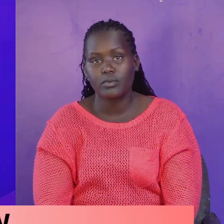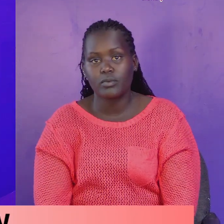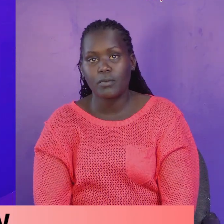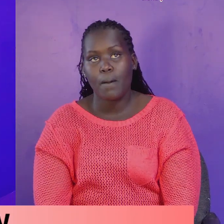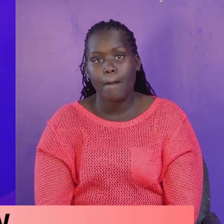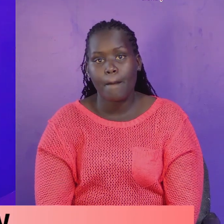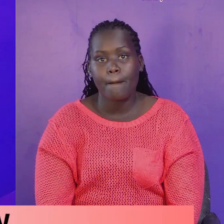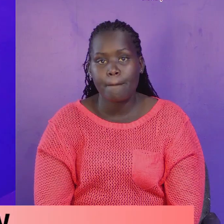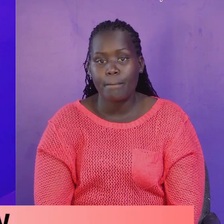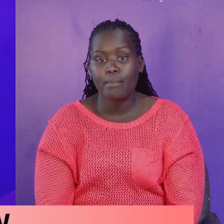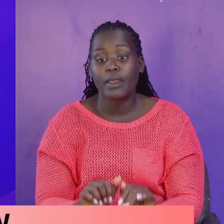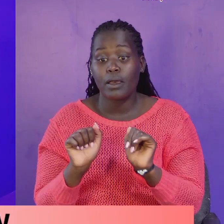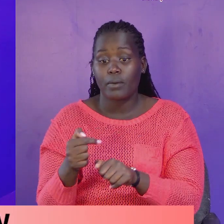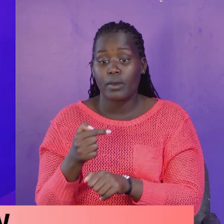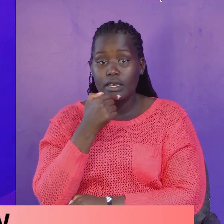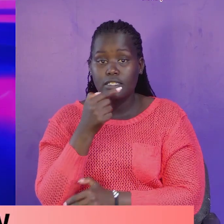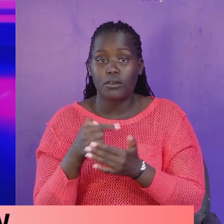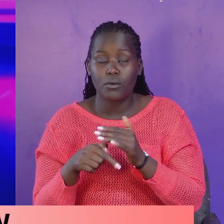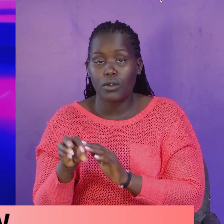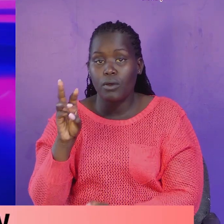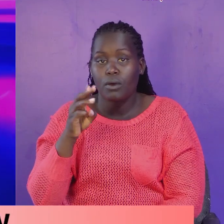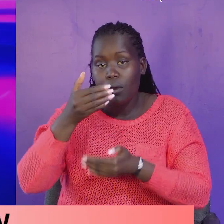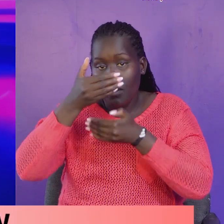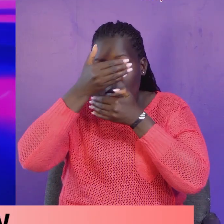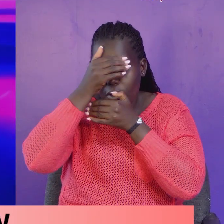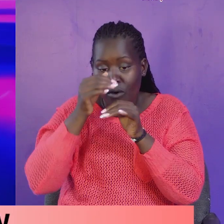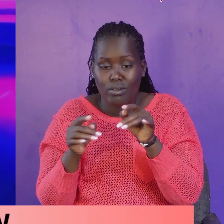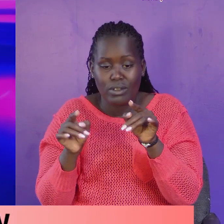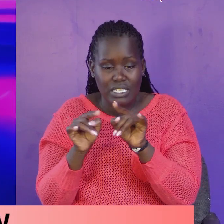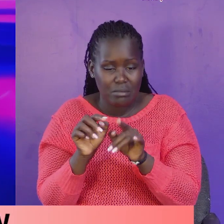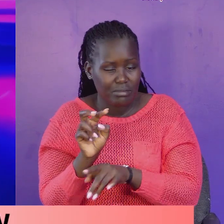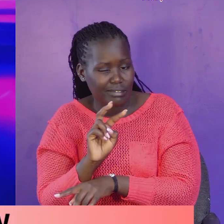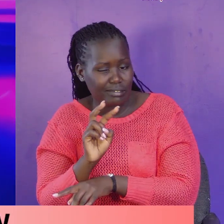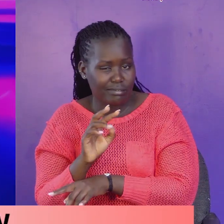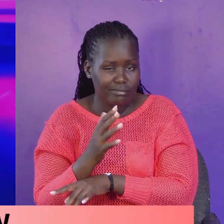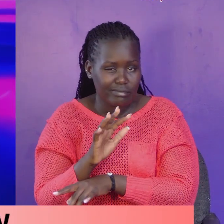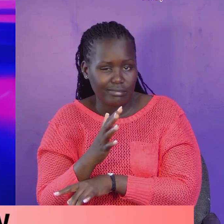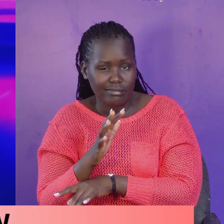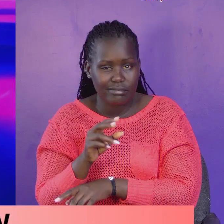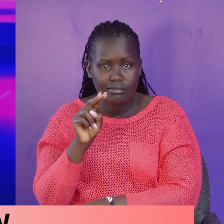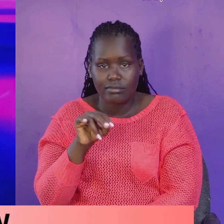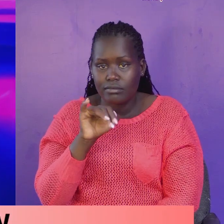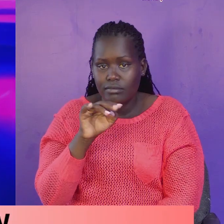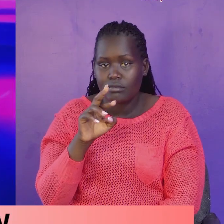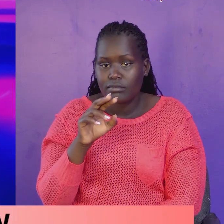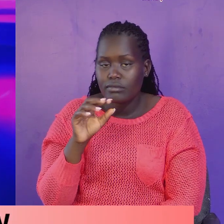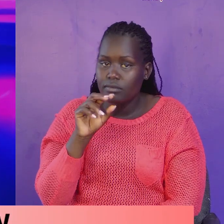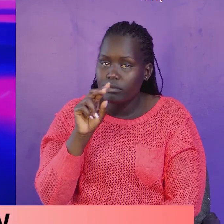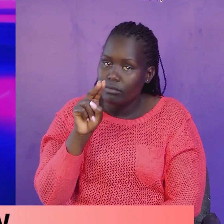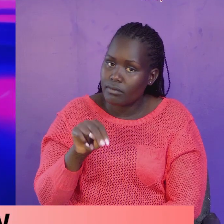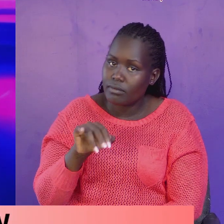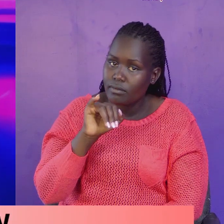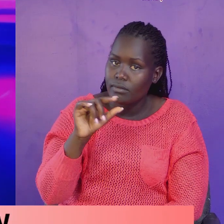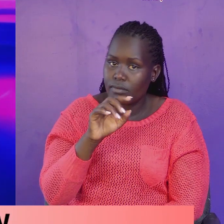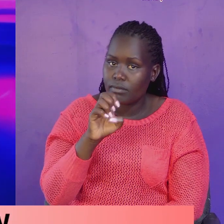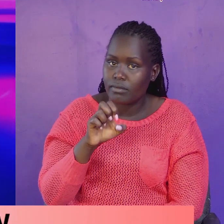Here we can just say Morocco because hata ukiangalia Niger, Yeah. 15 points